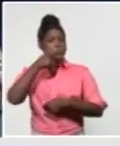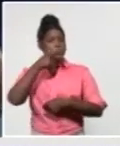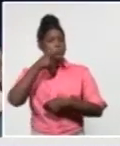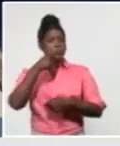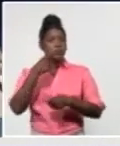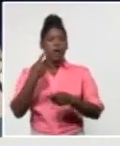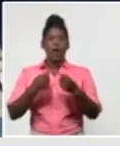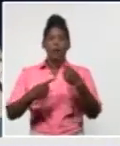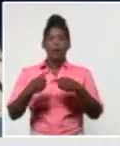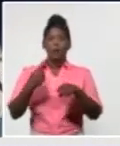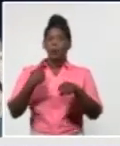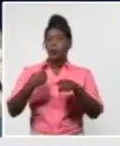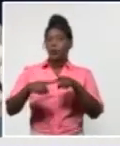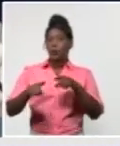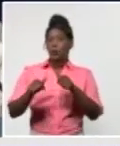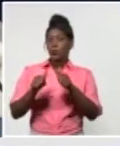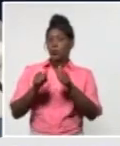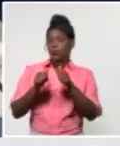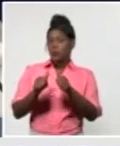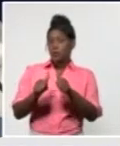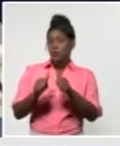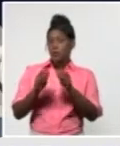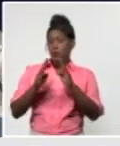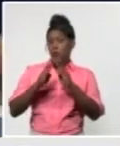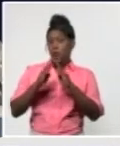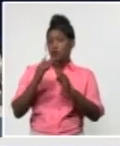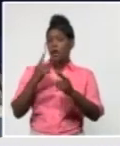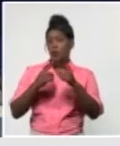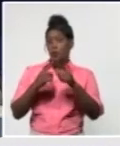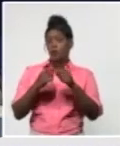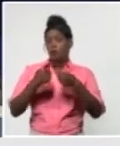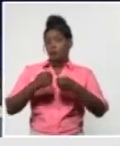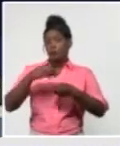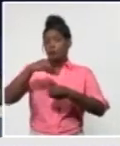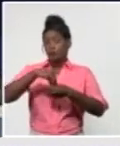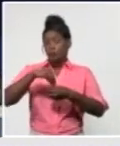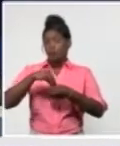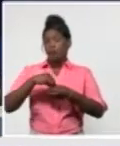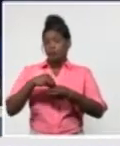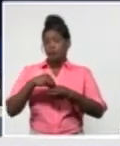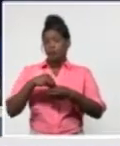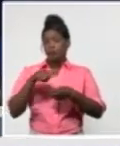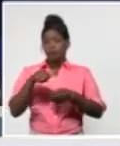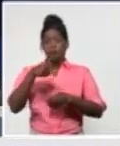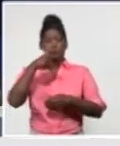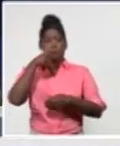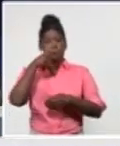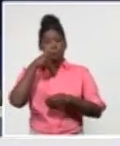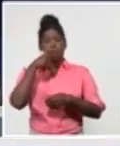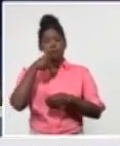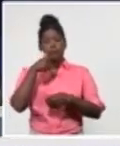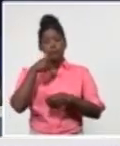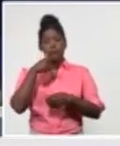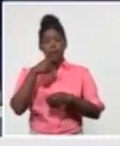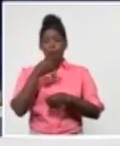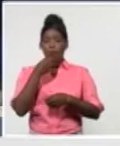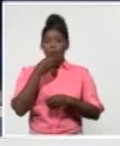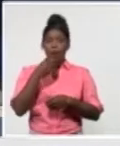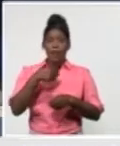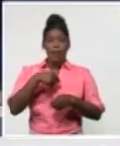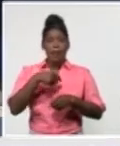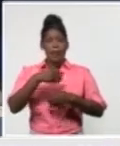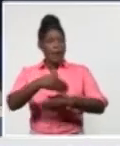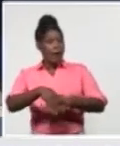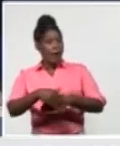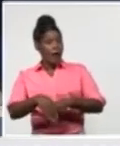back to their daily activities or quarantined at home with certain